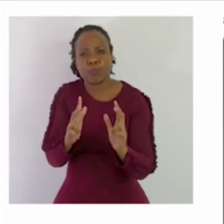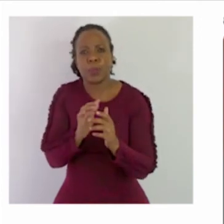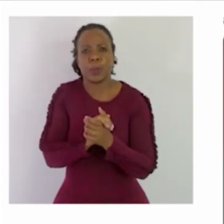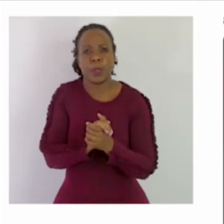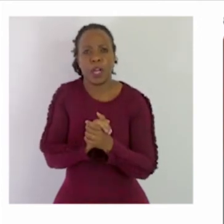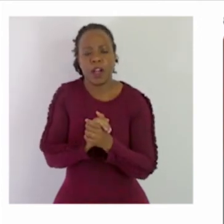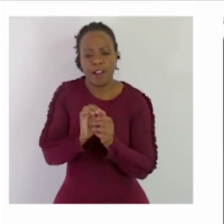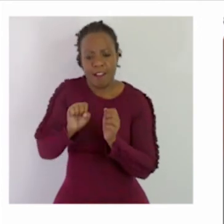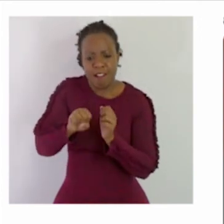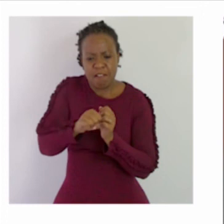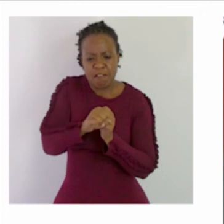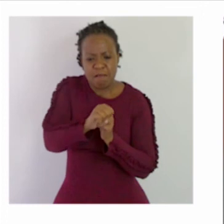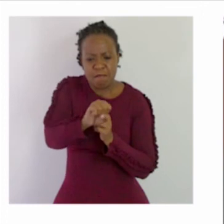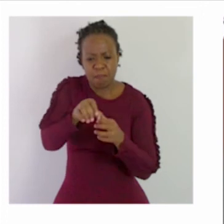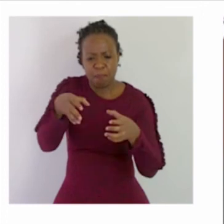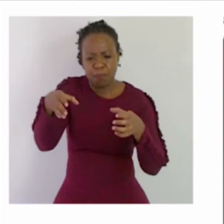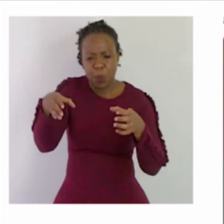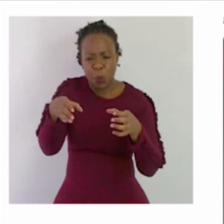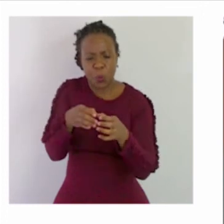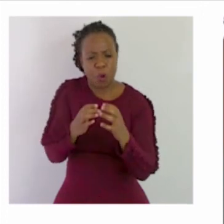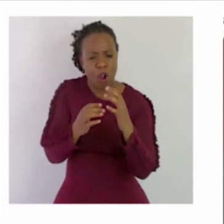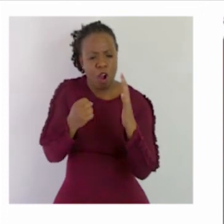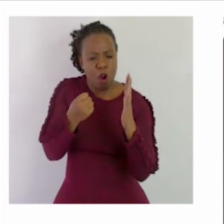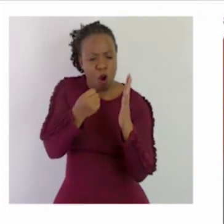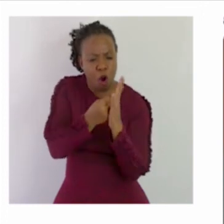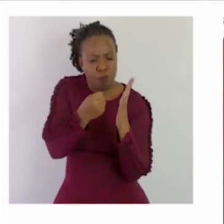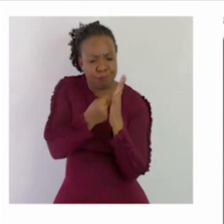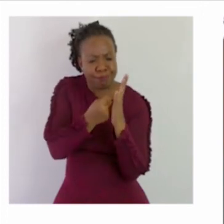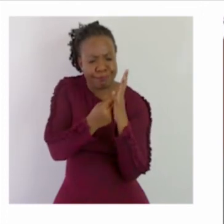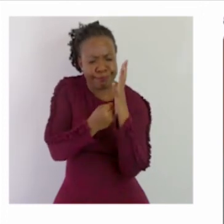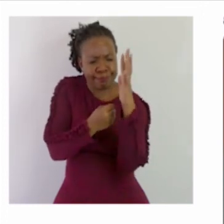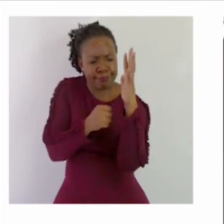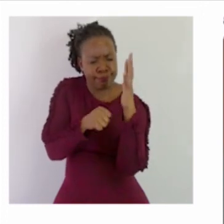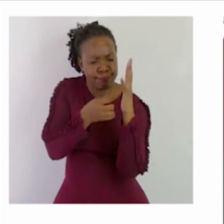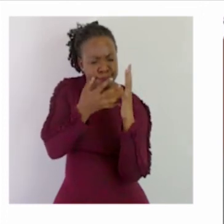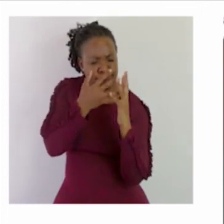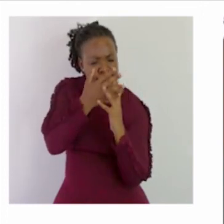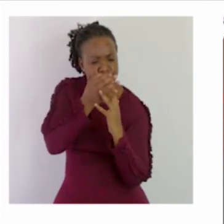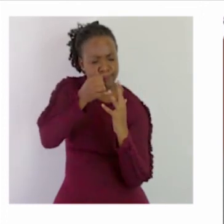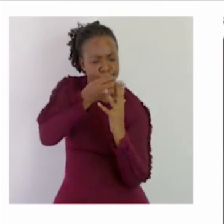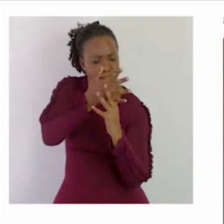snakes slithered into the long grass. Sorry.